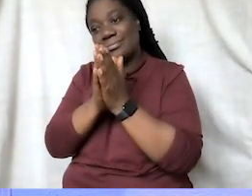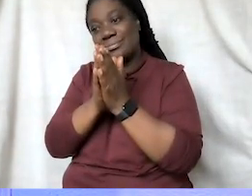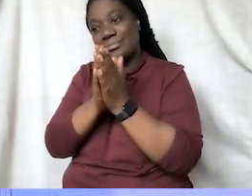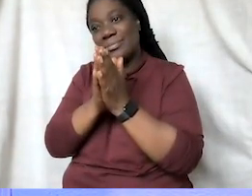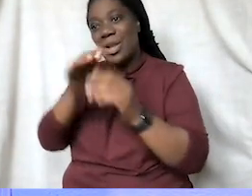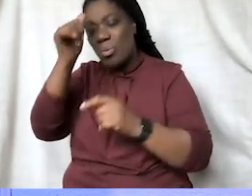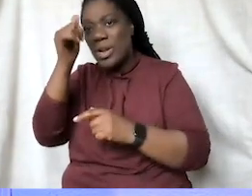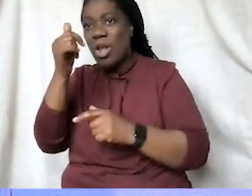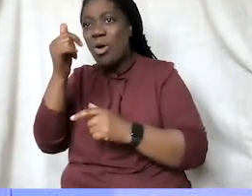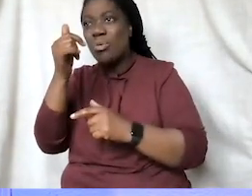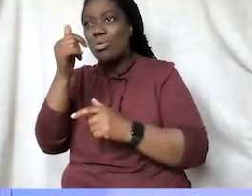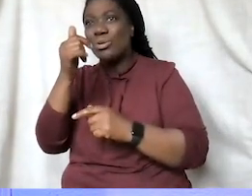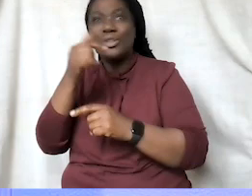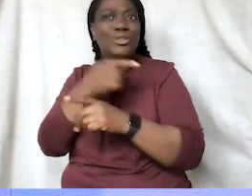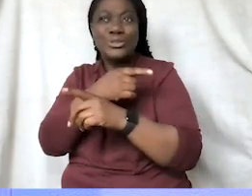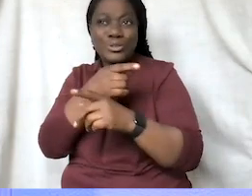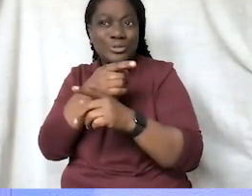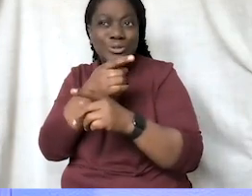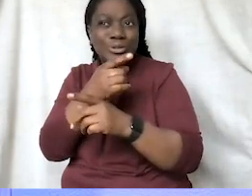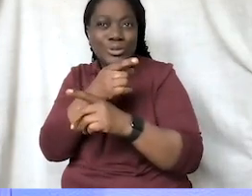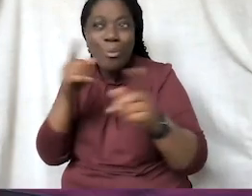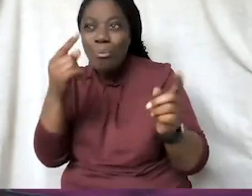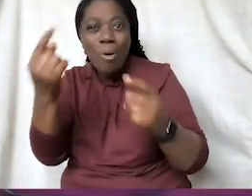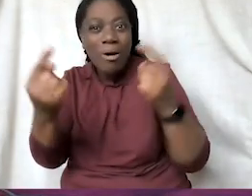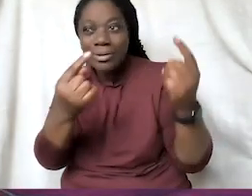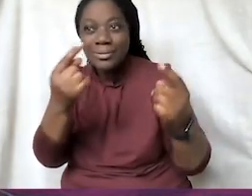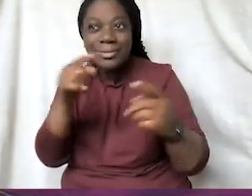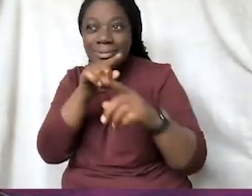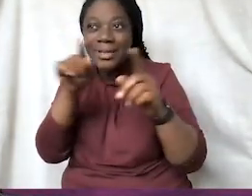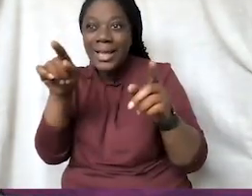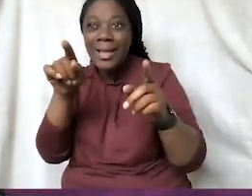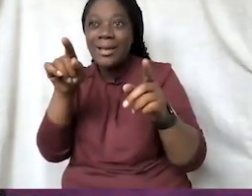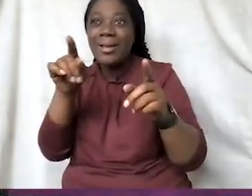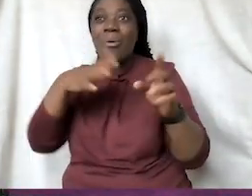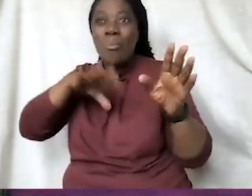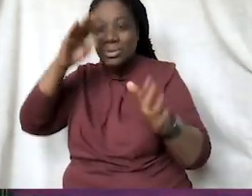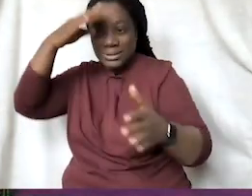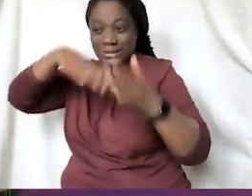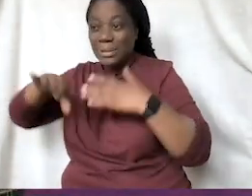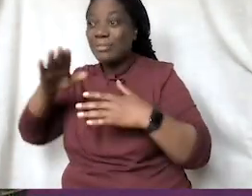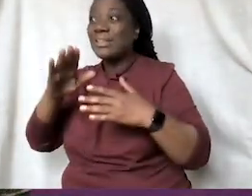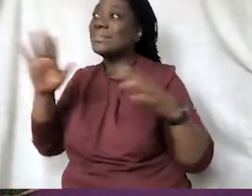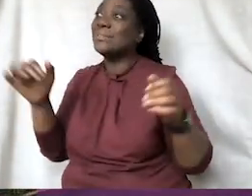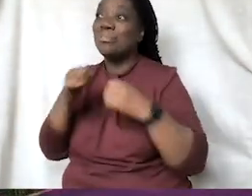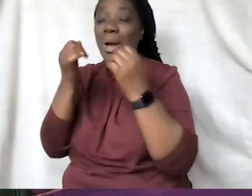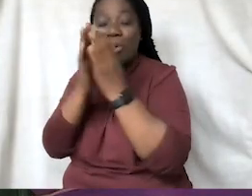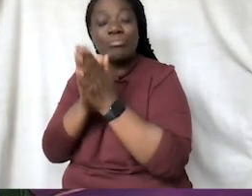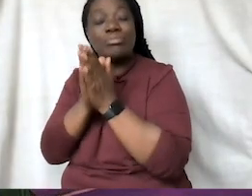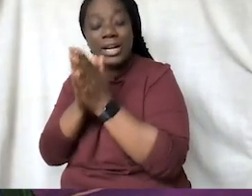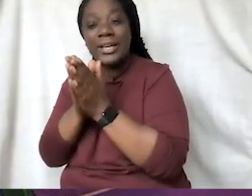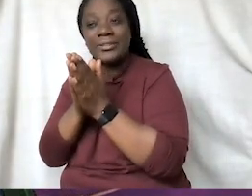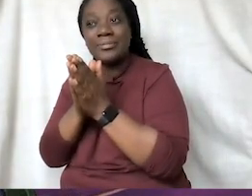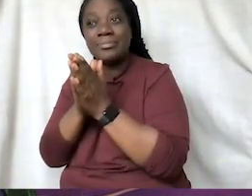this line who needs to experience the power of prayer. Their life